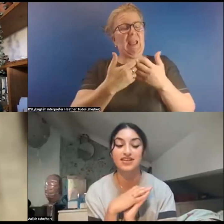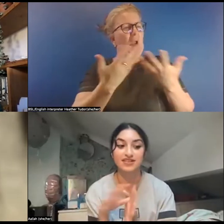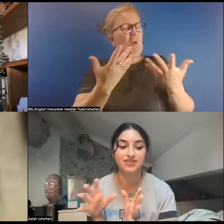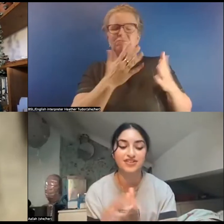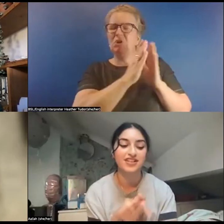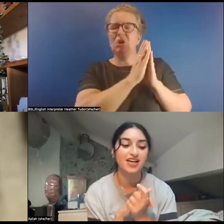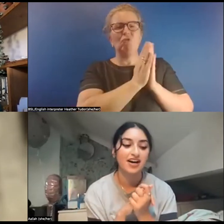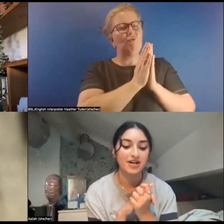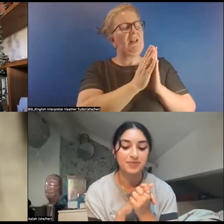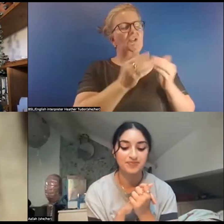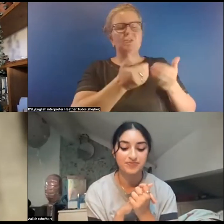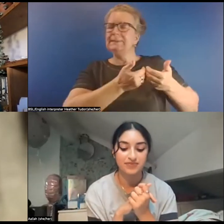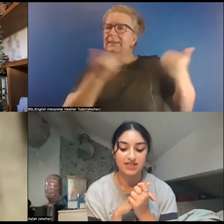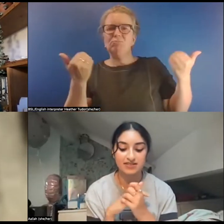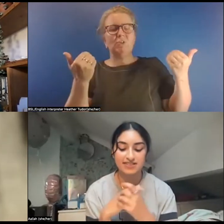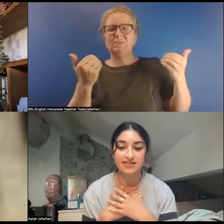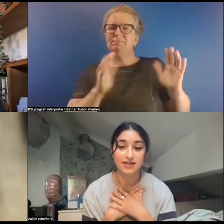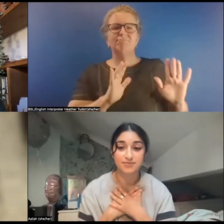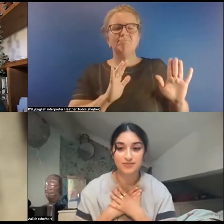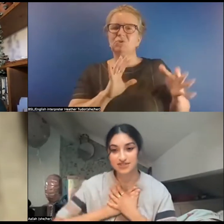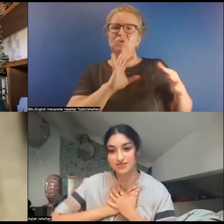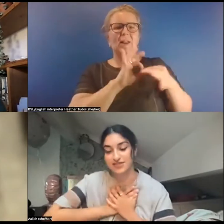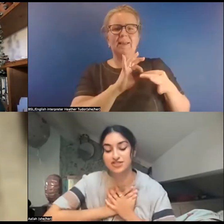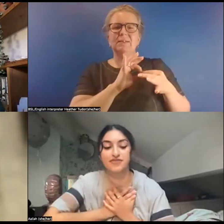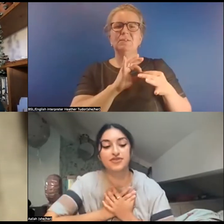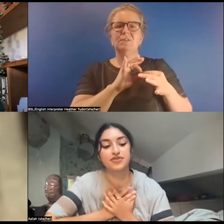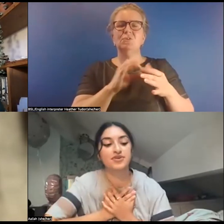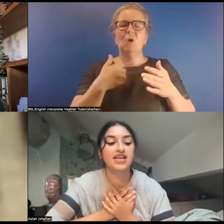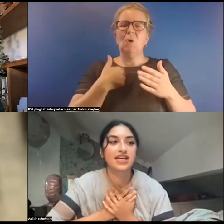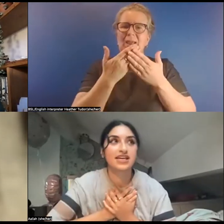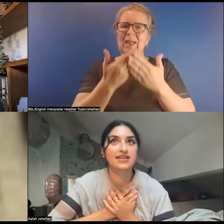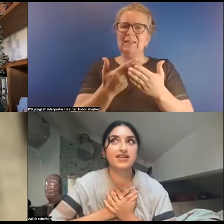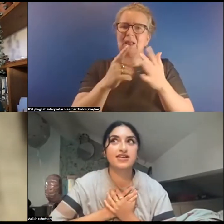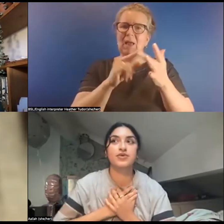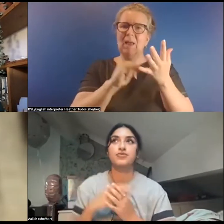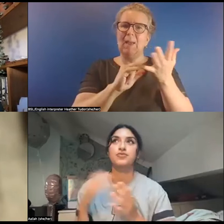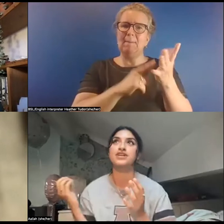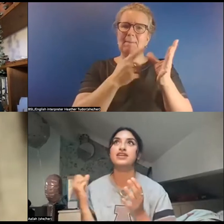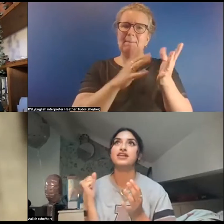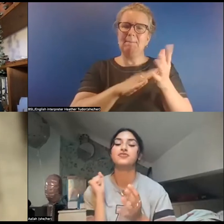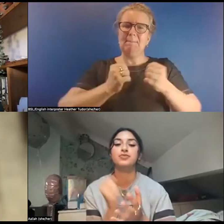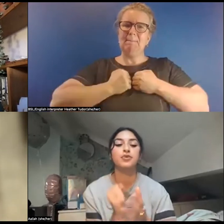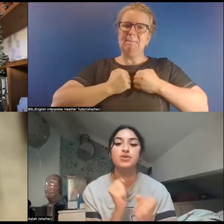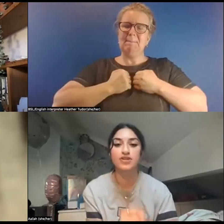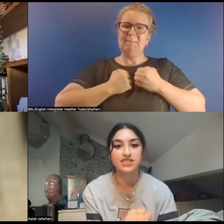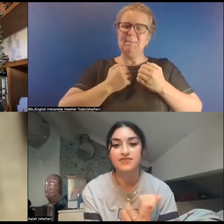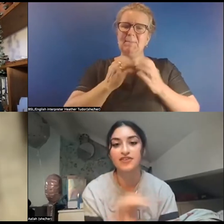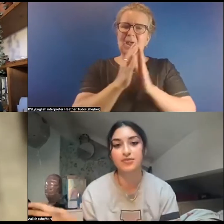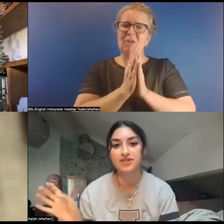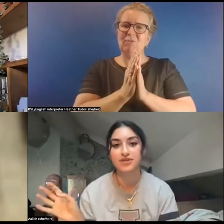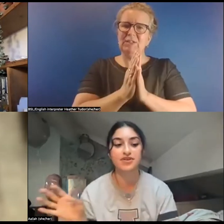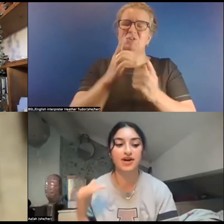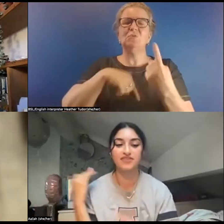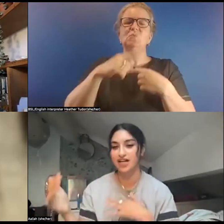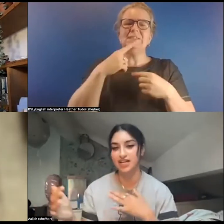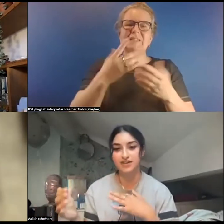things together at all. In Islam, which is the religion I follow, we kind of promote equality for